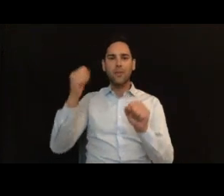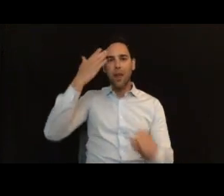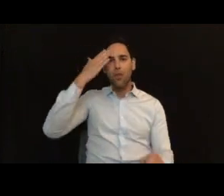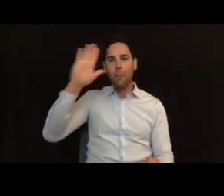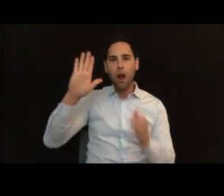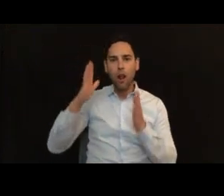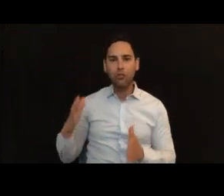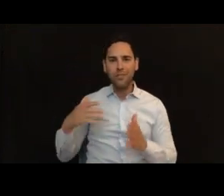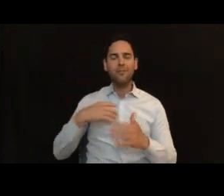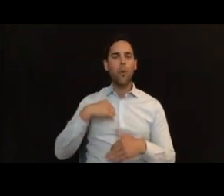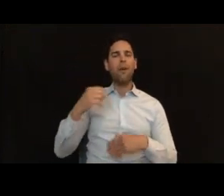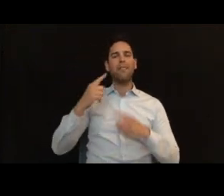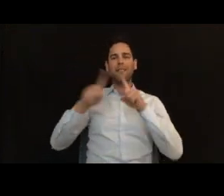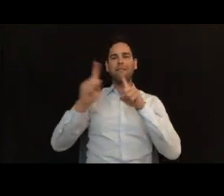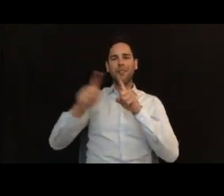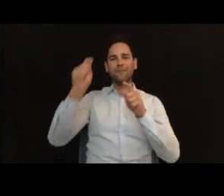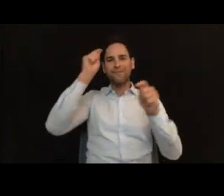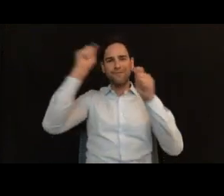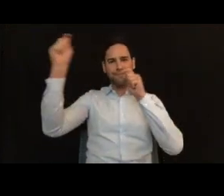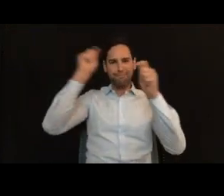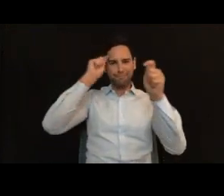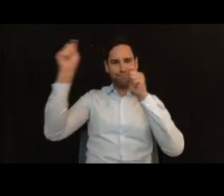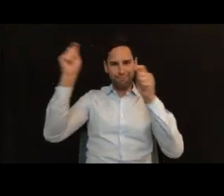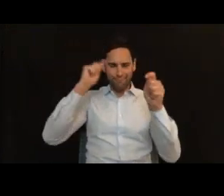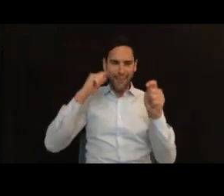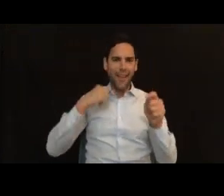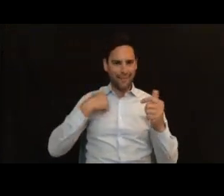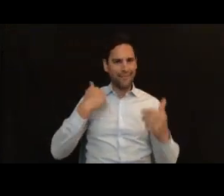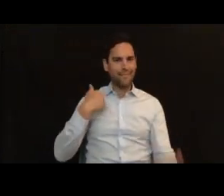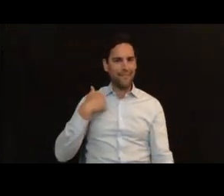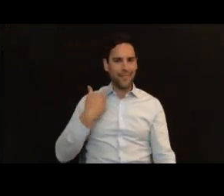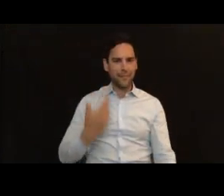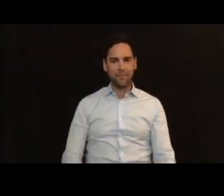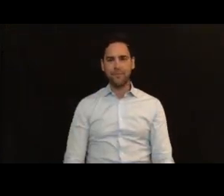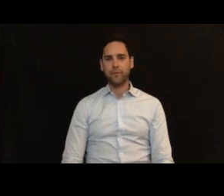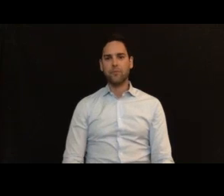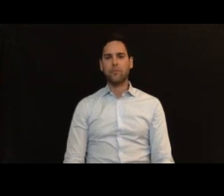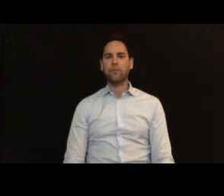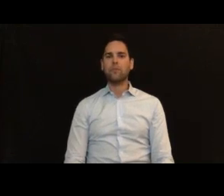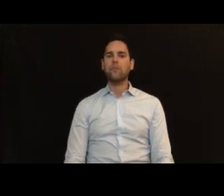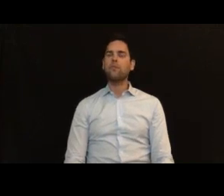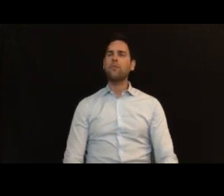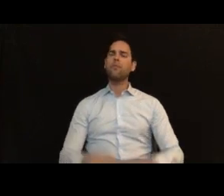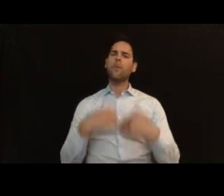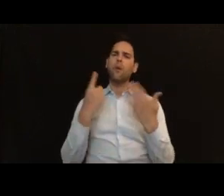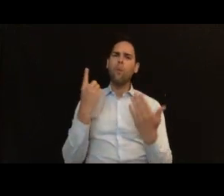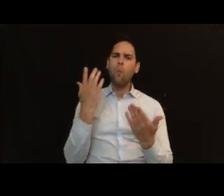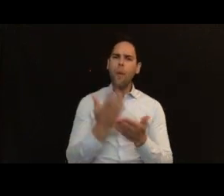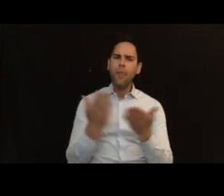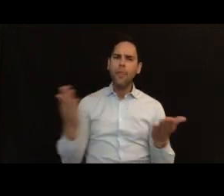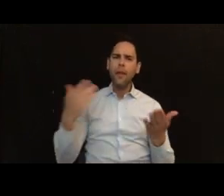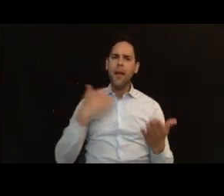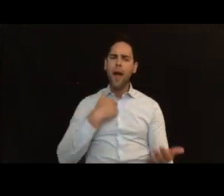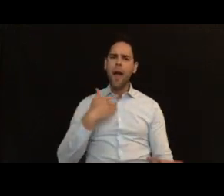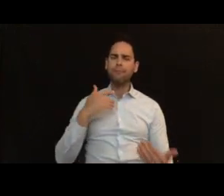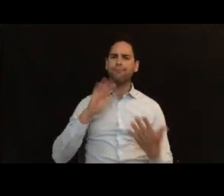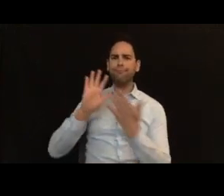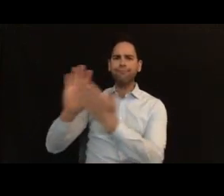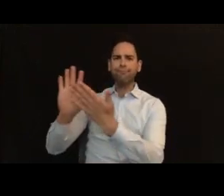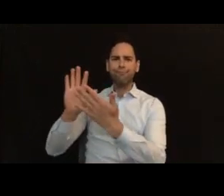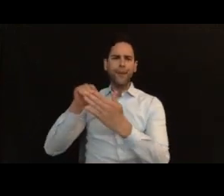I can wear. And one of the dilemmas I've kind of faced moving through navigating the field and